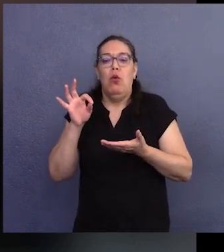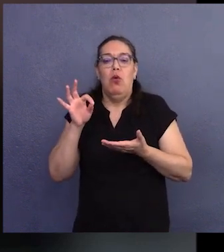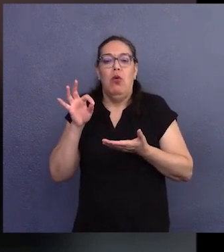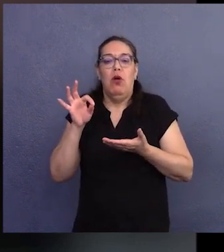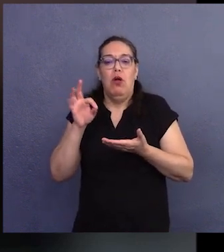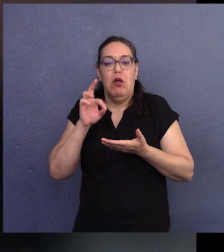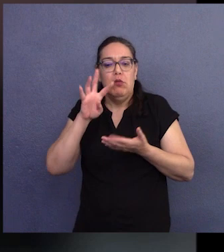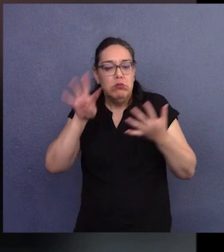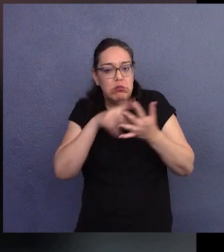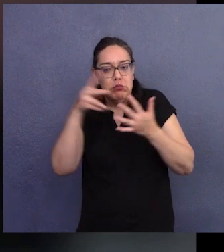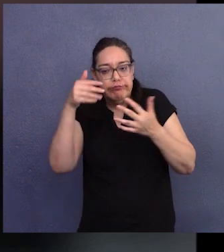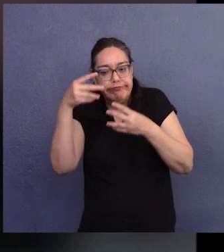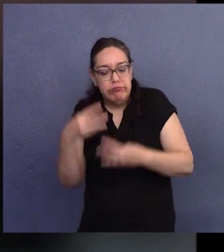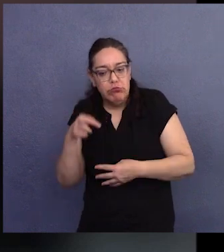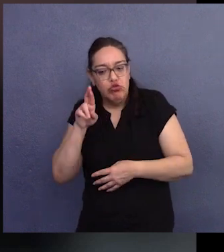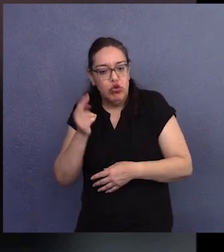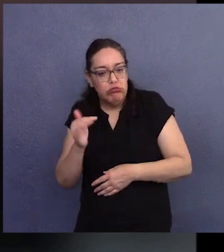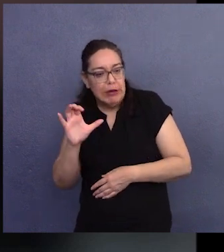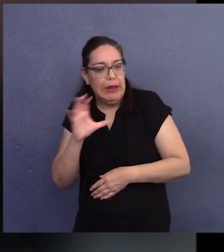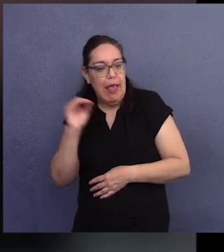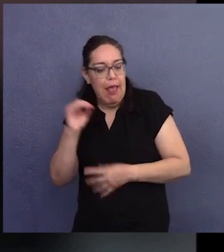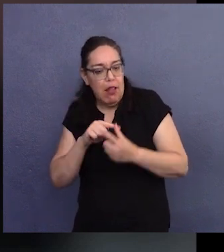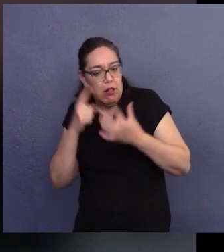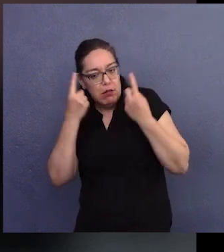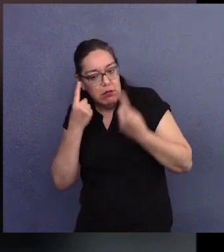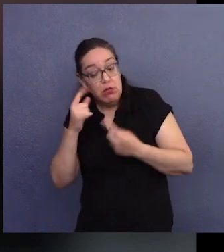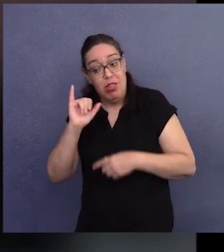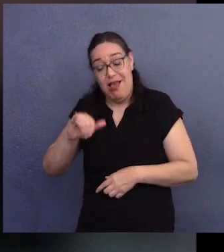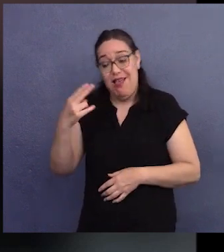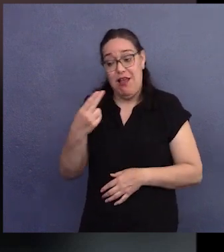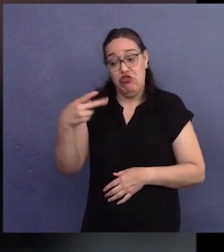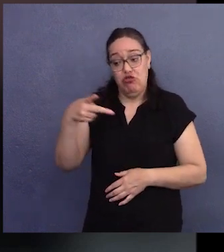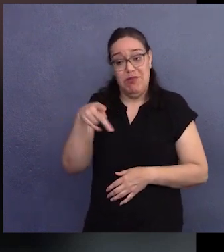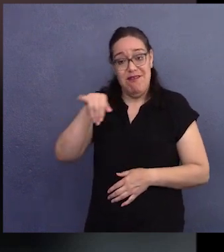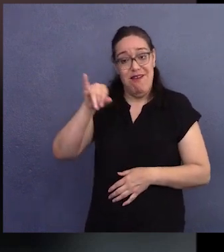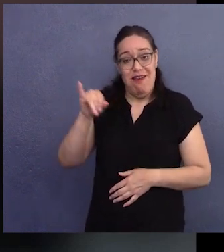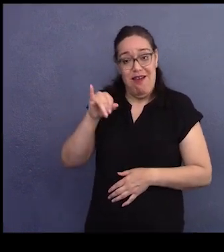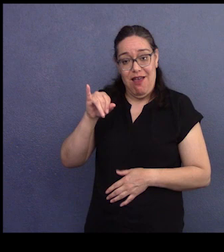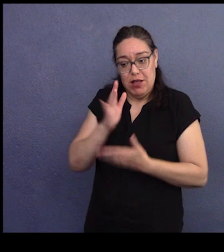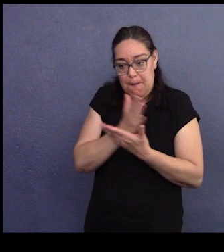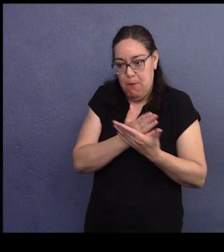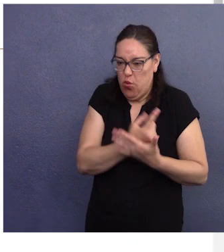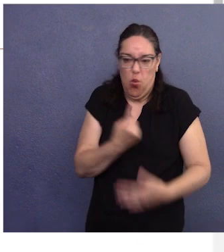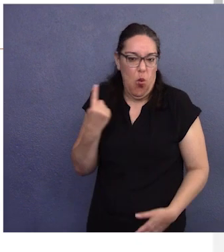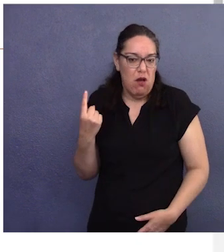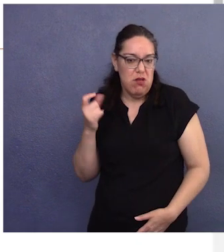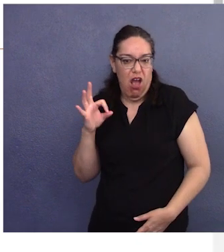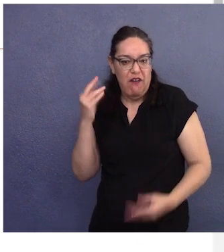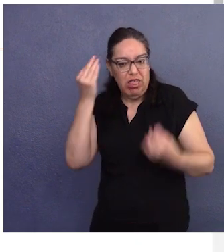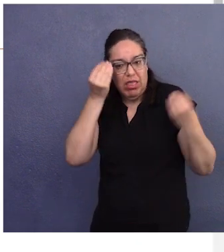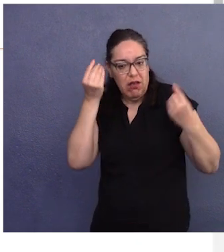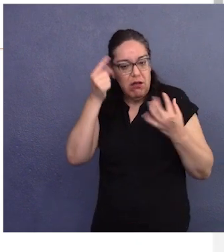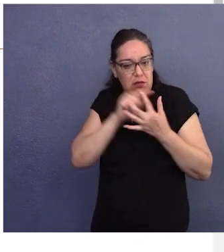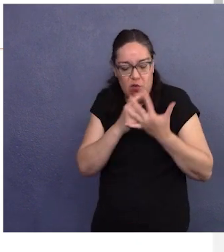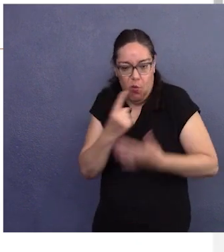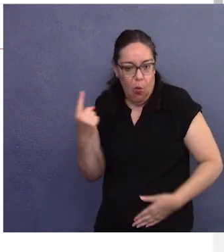scoring rubric considerations. So the HPI component is only one consideration. And when we go